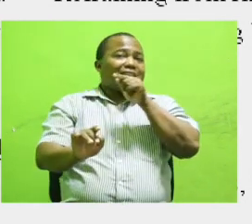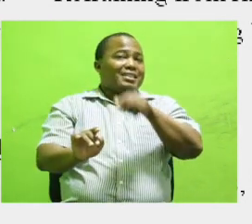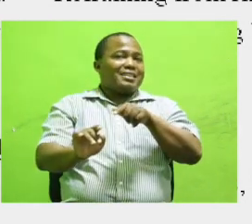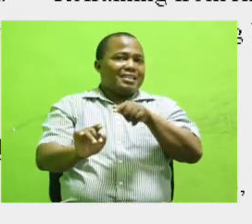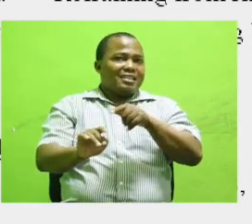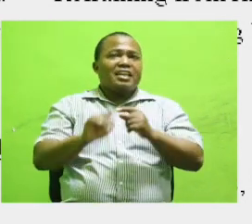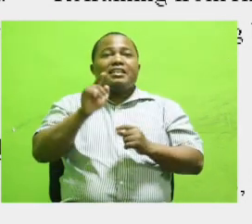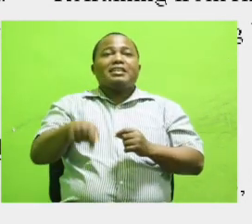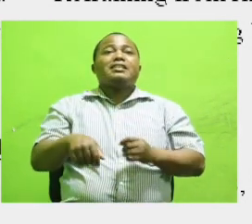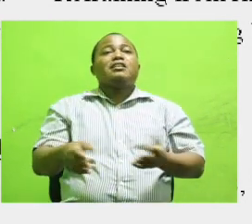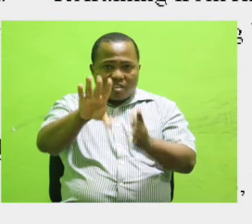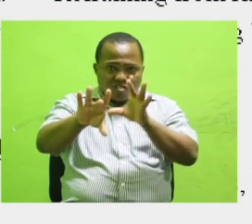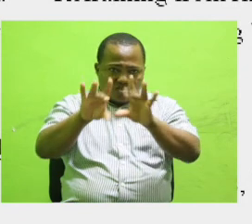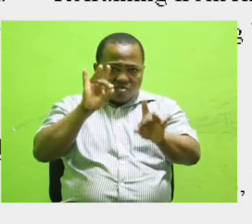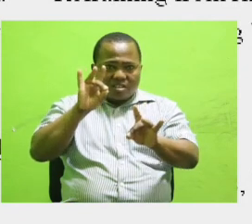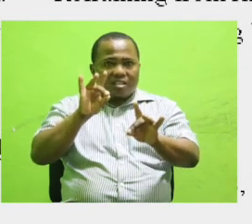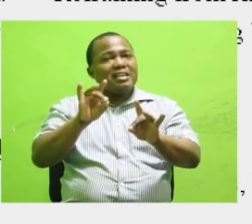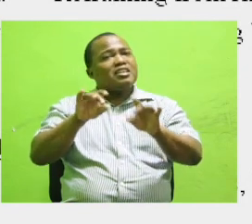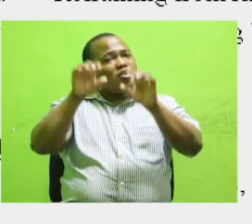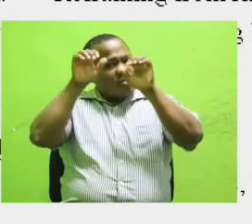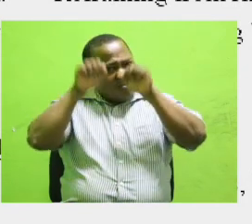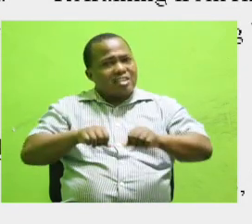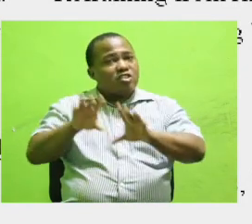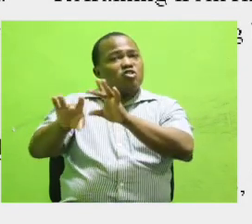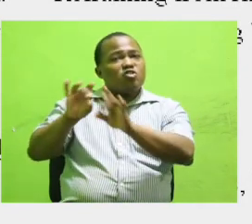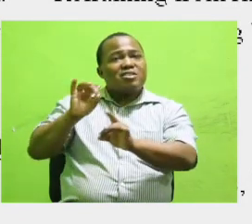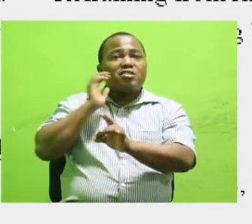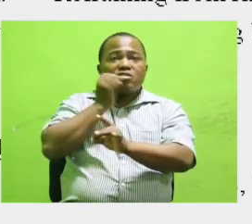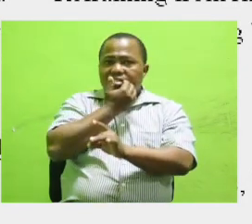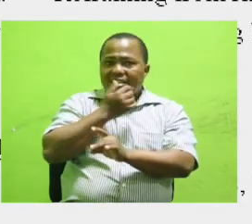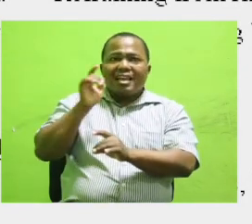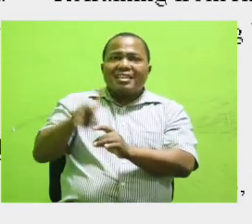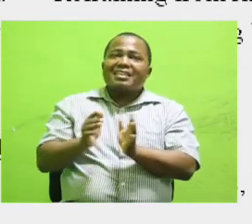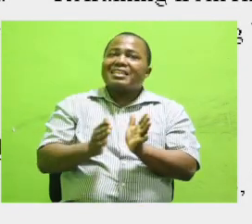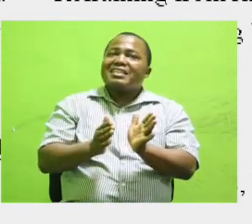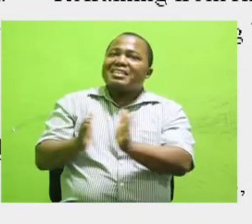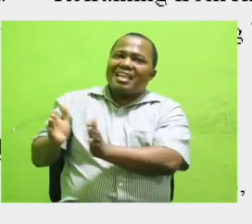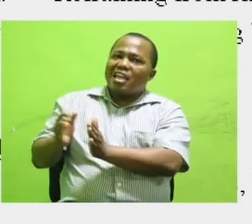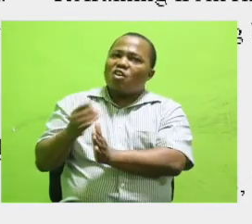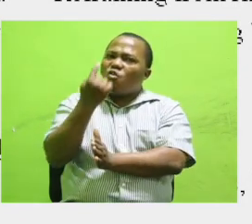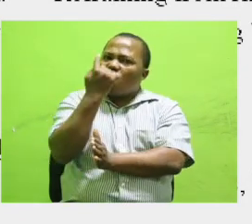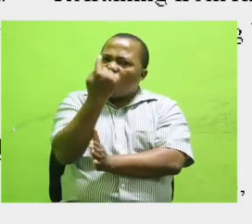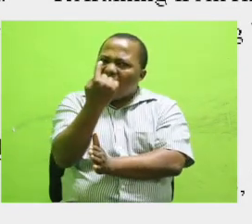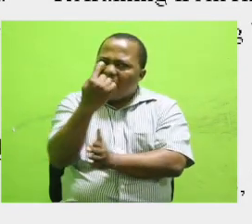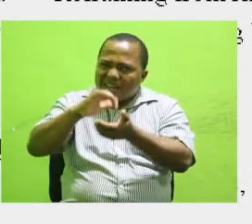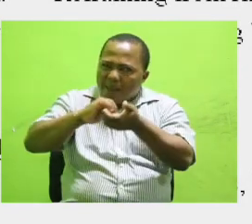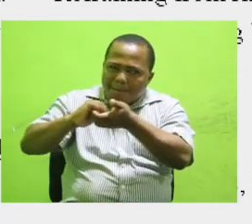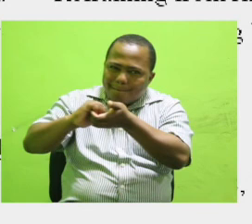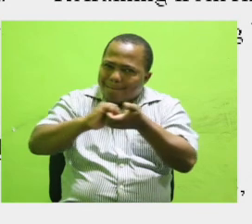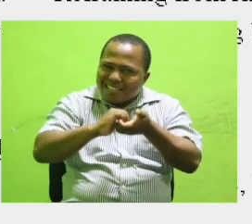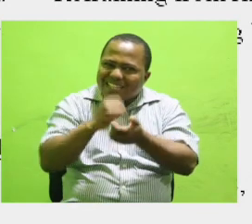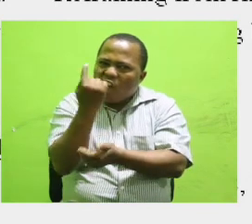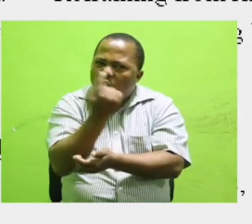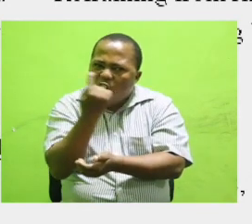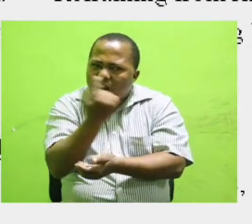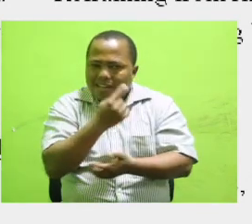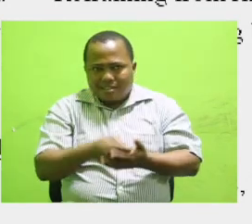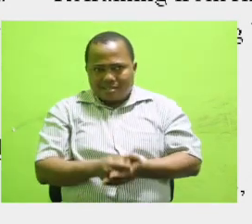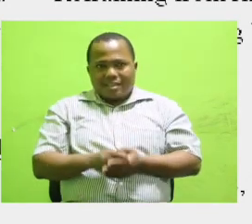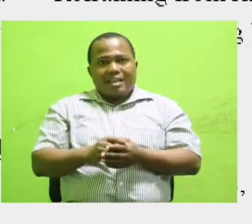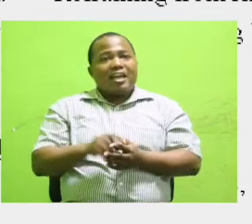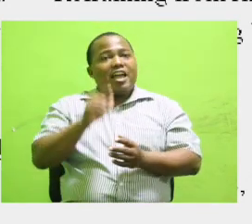Just because a person lives with HIV AIDS, many people take this as a chance to discriminate them,